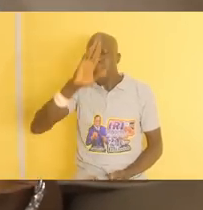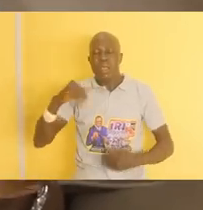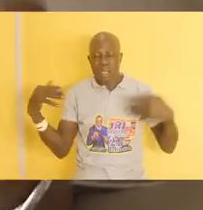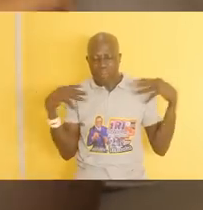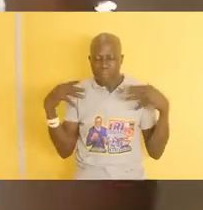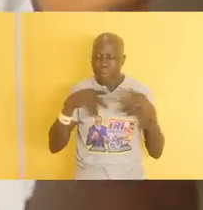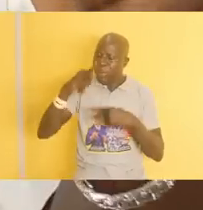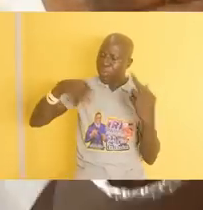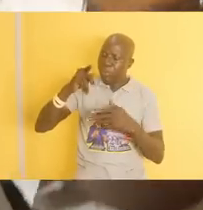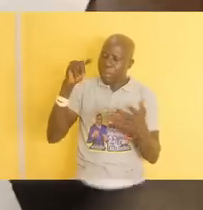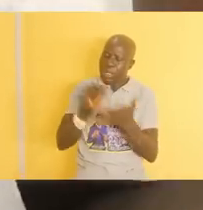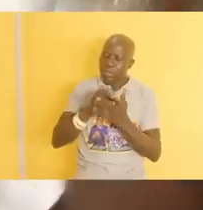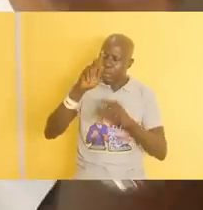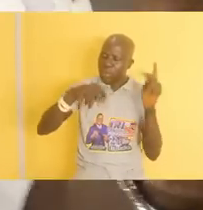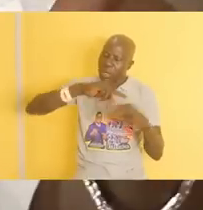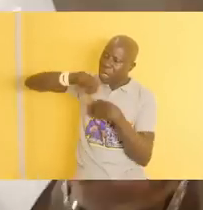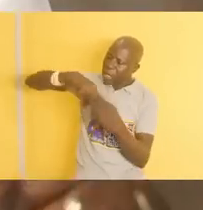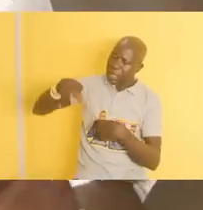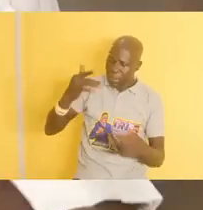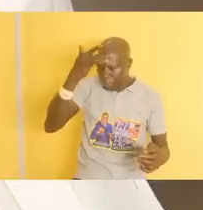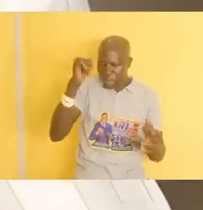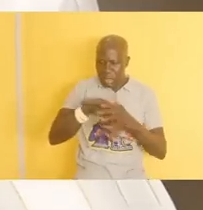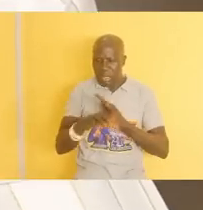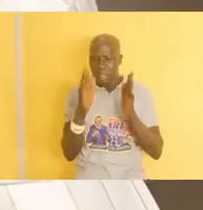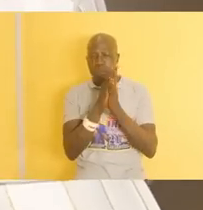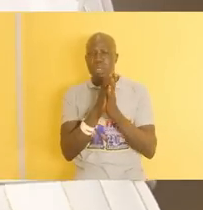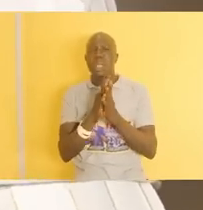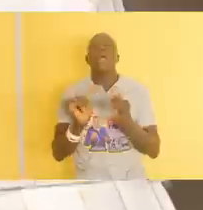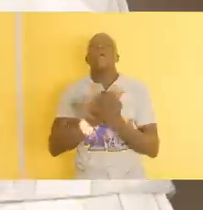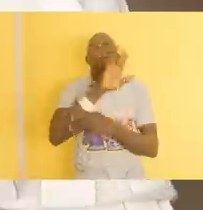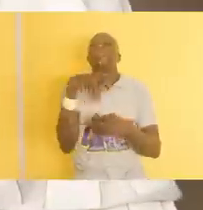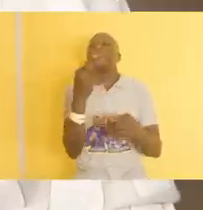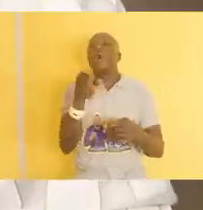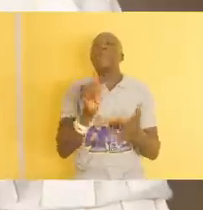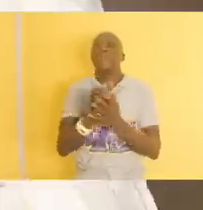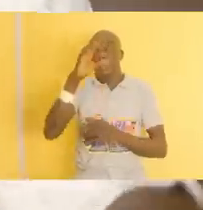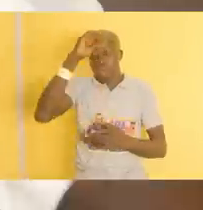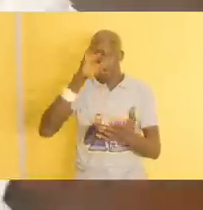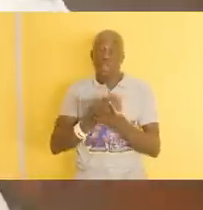of people that surround me. Tori pe o wa nu adura. Because was in so prayer. Eni ti oko yin ba je ole.